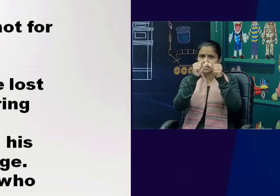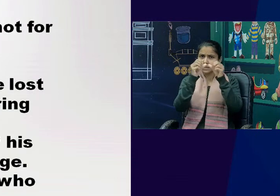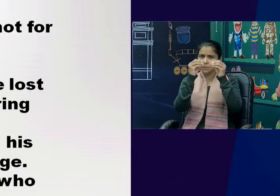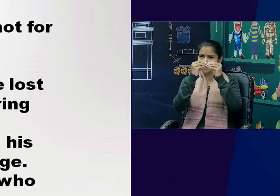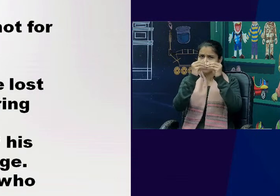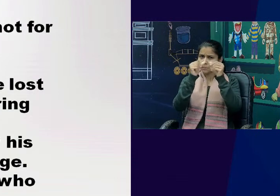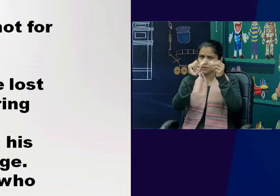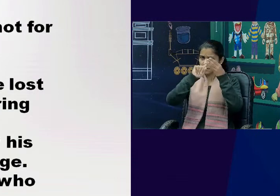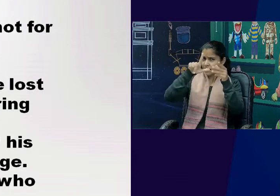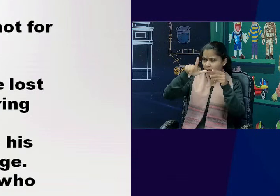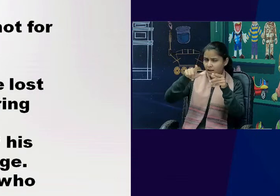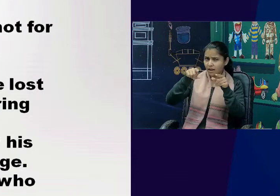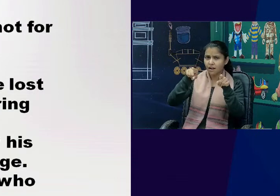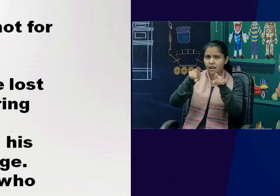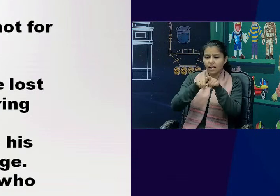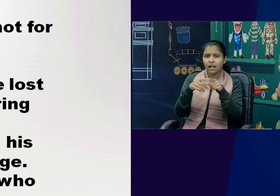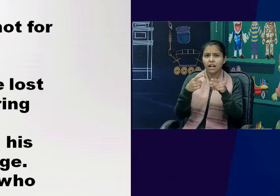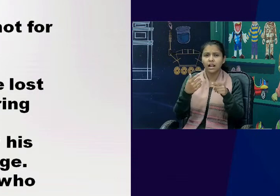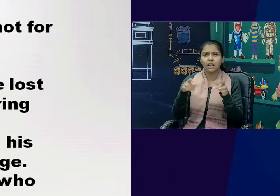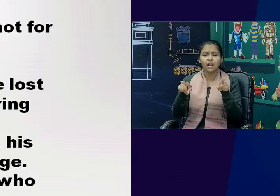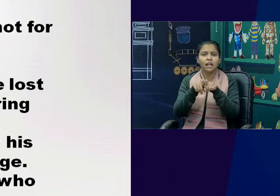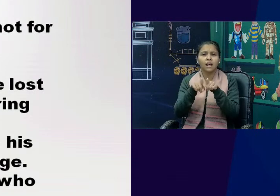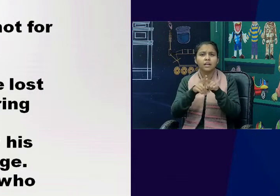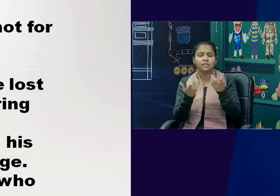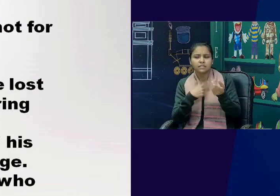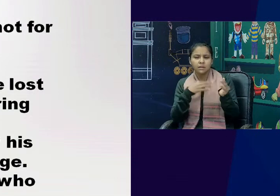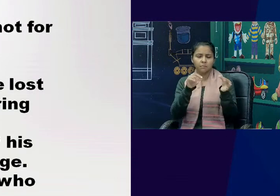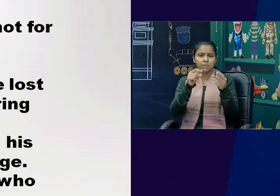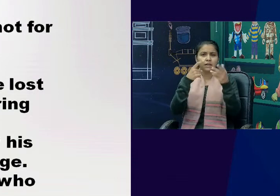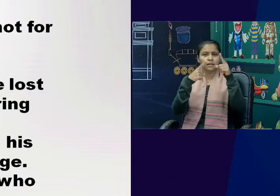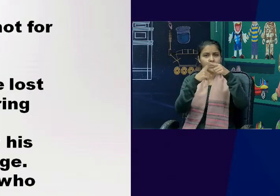gable is like a triangular,